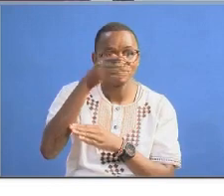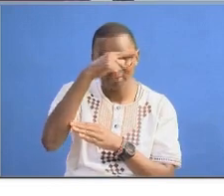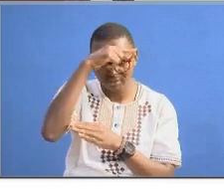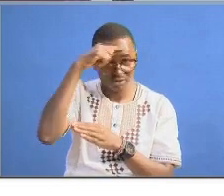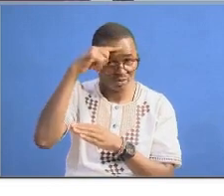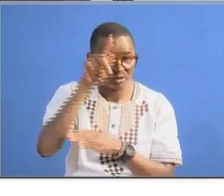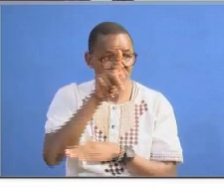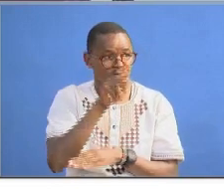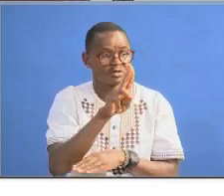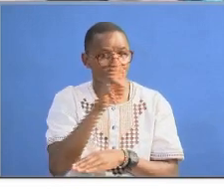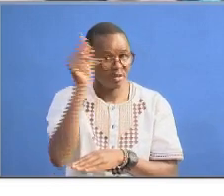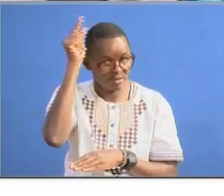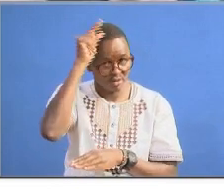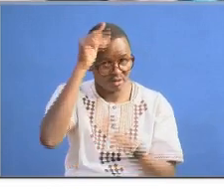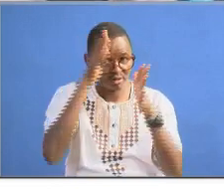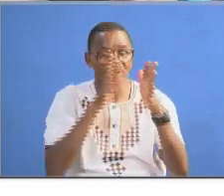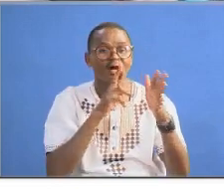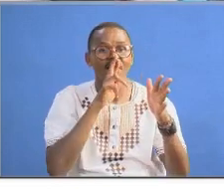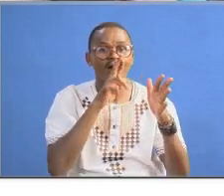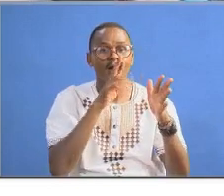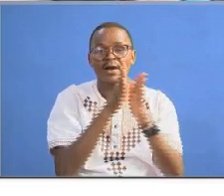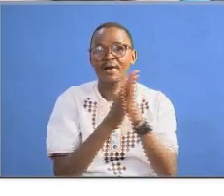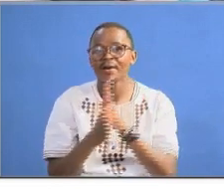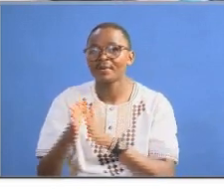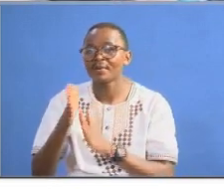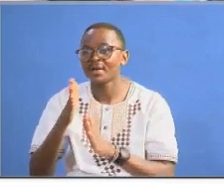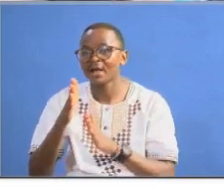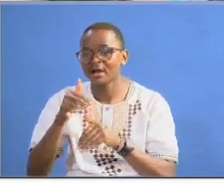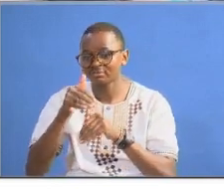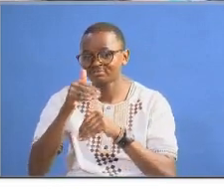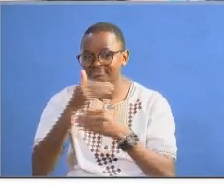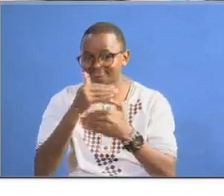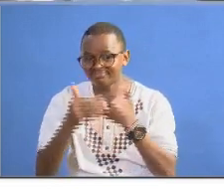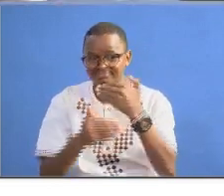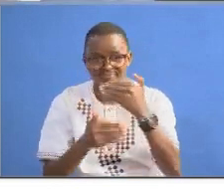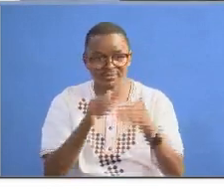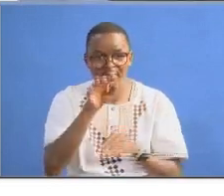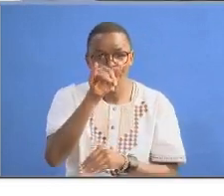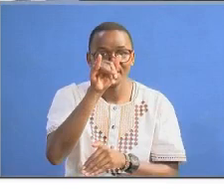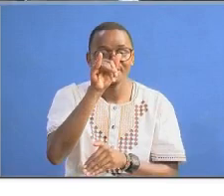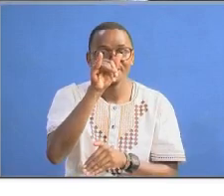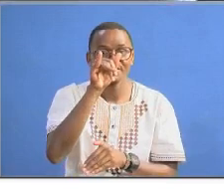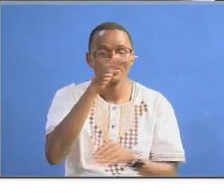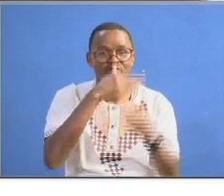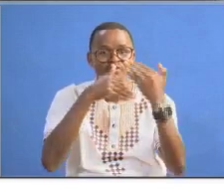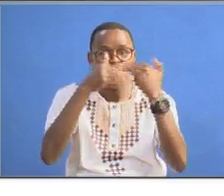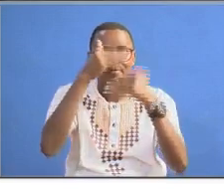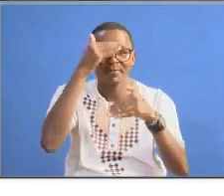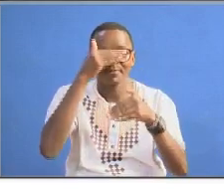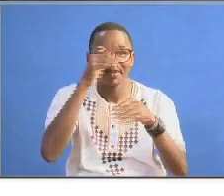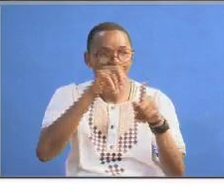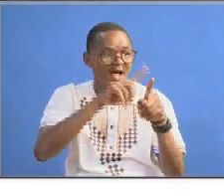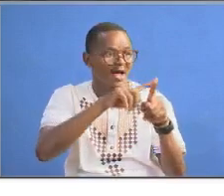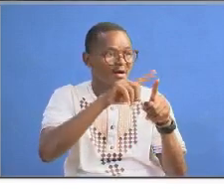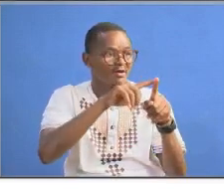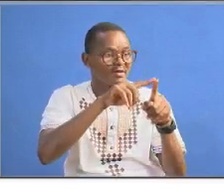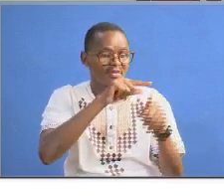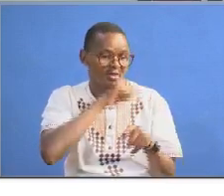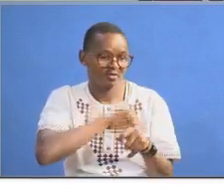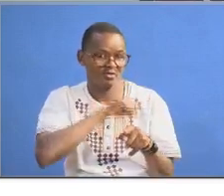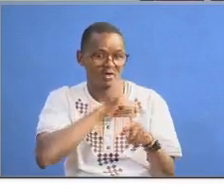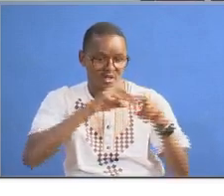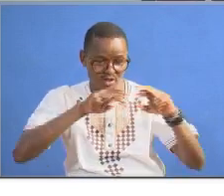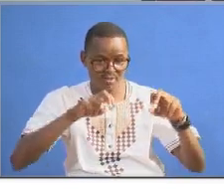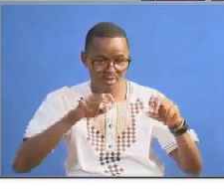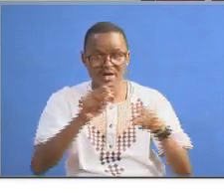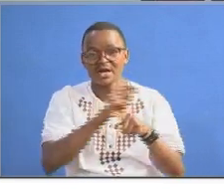all Kenyatta University graduates are prepared as per the procedures laid down by the university. He added that the quality of research